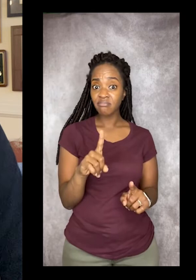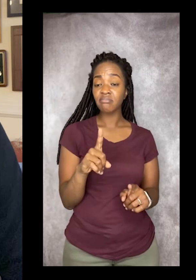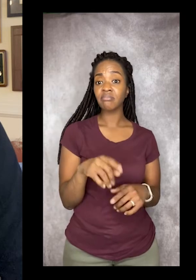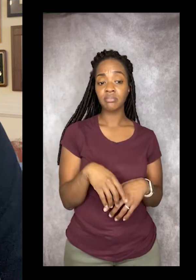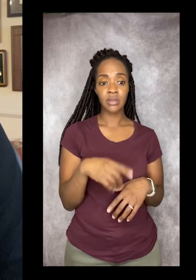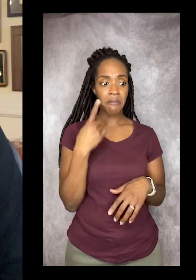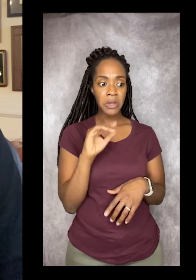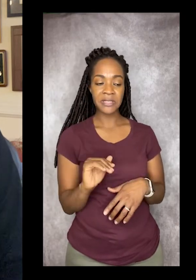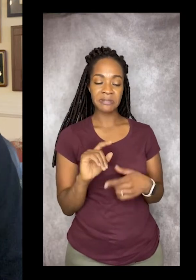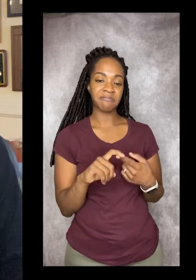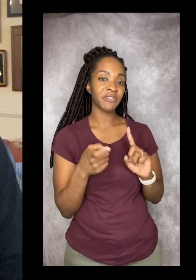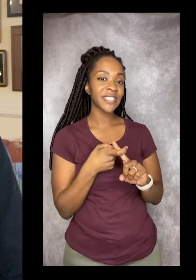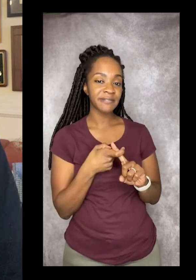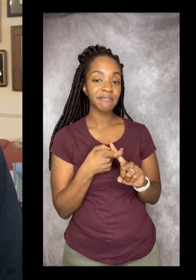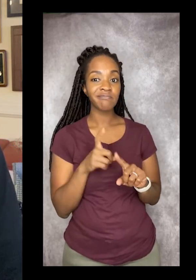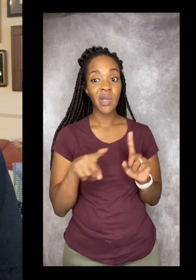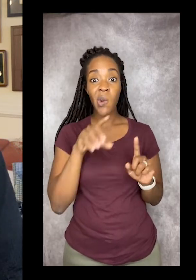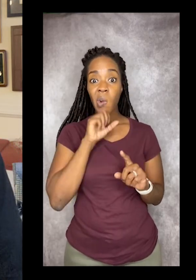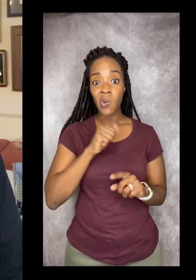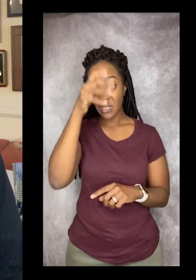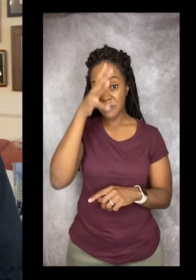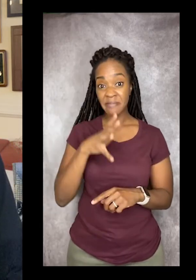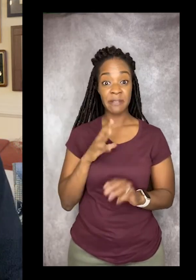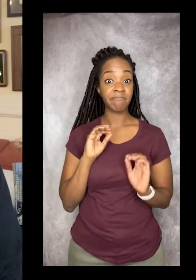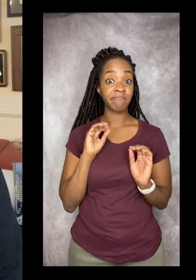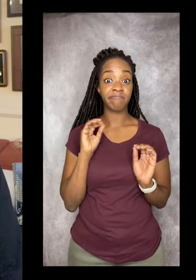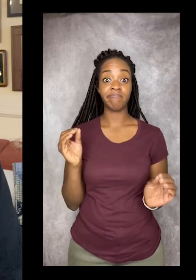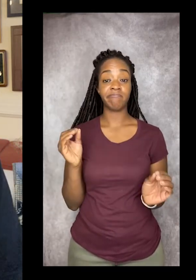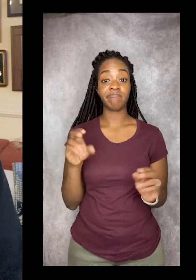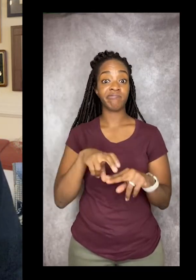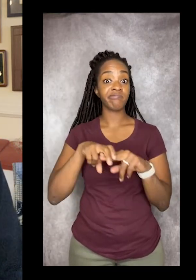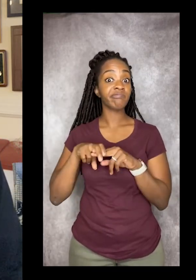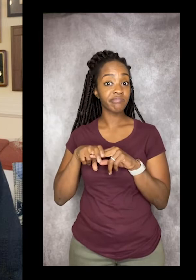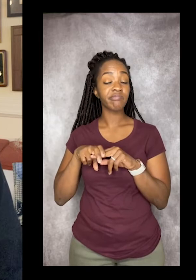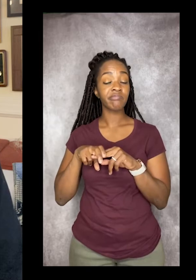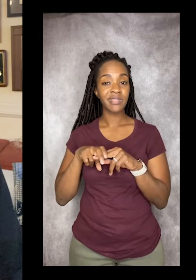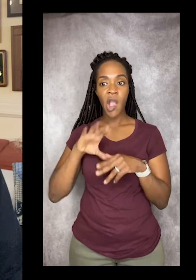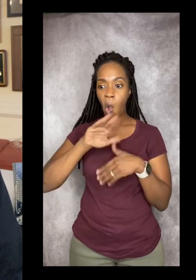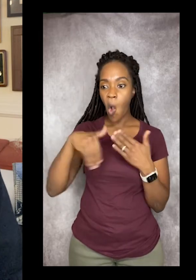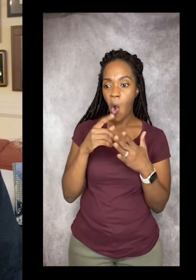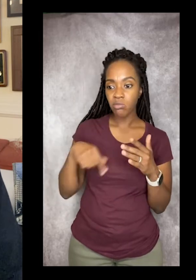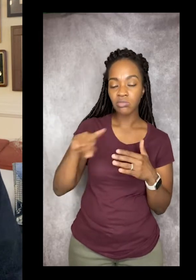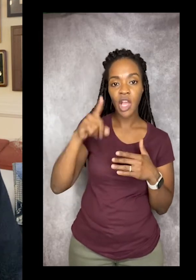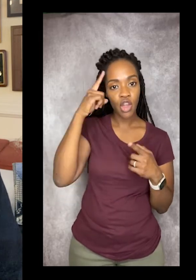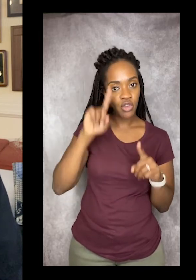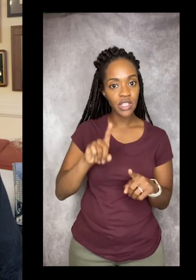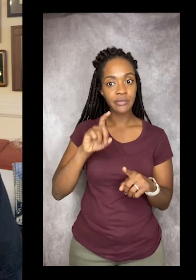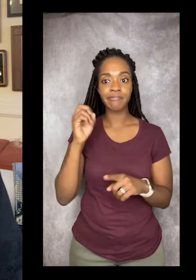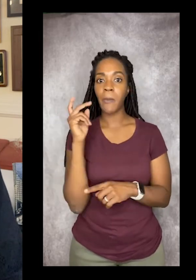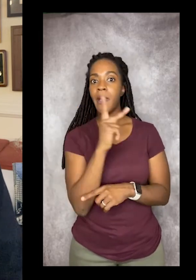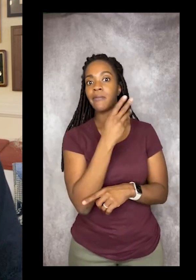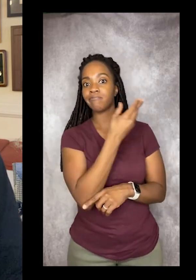Like he had before for his little buddy. But the old man did nothing like that. And before long, they had all agreed that he should go back out and see if he